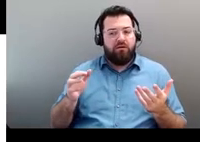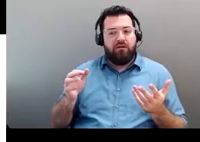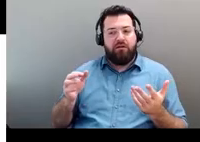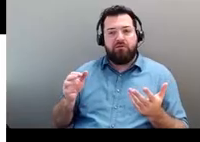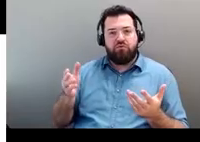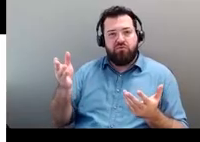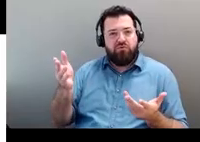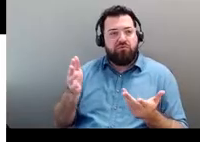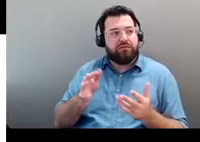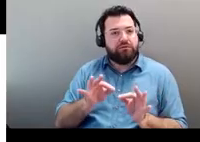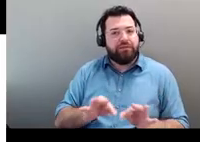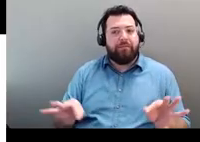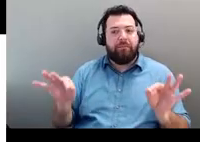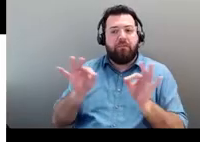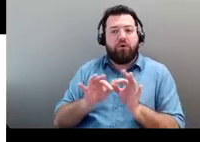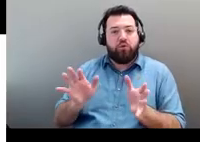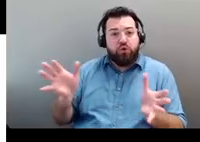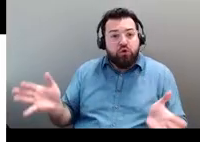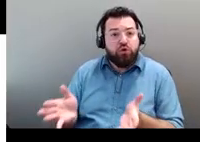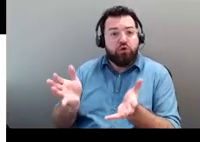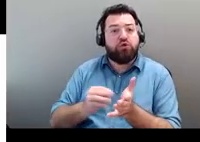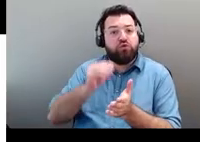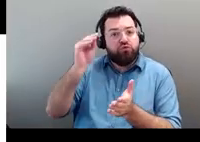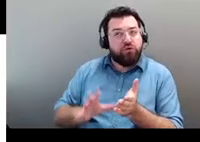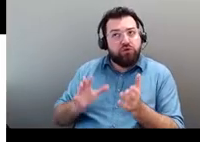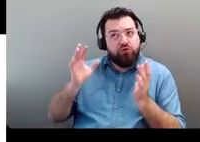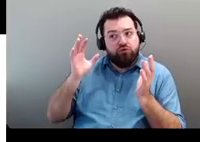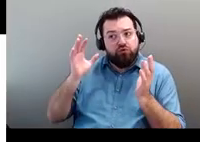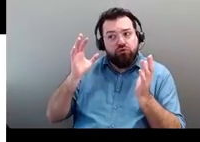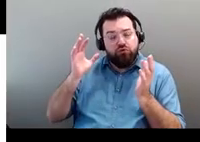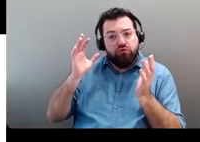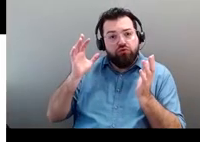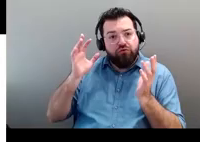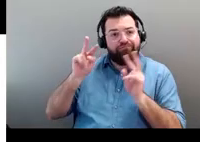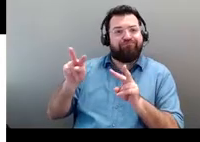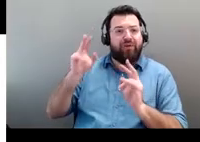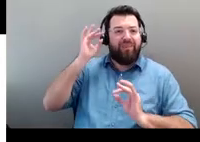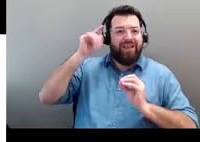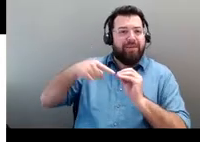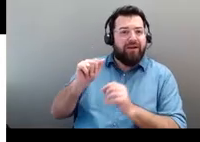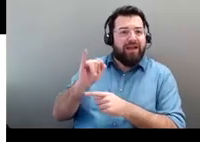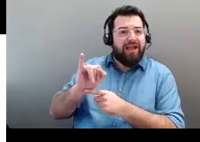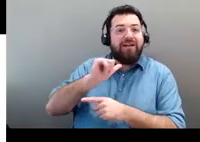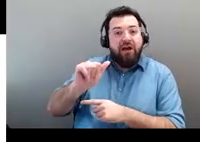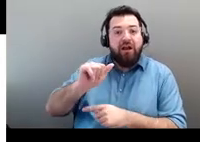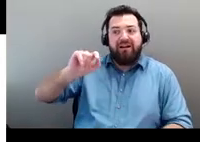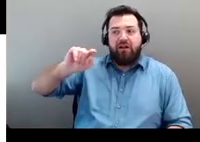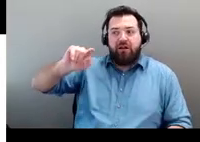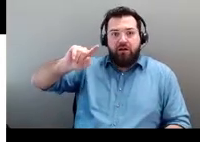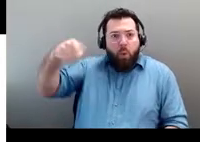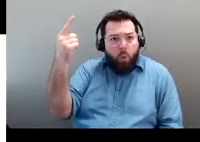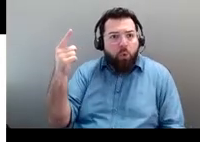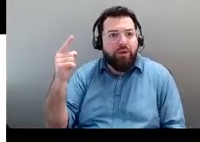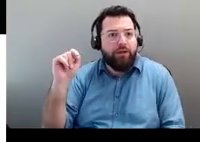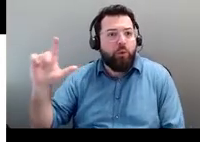um, to encourage students to think of AI not as the tool, but just as